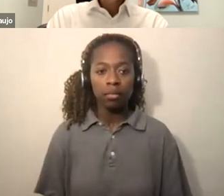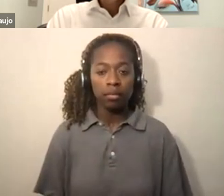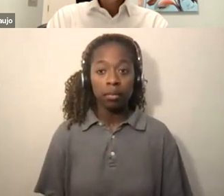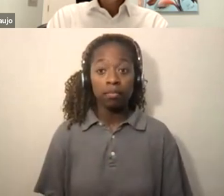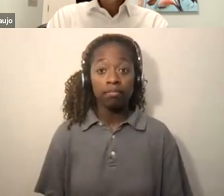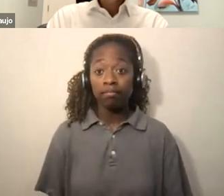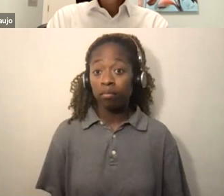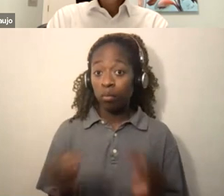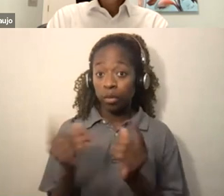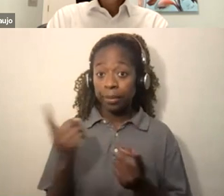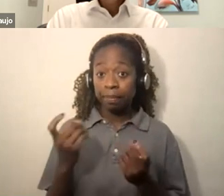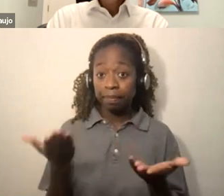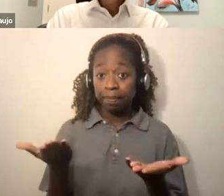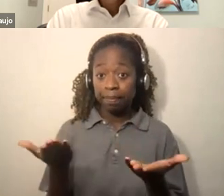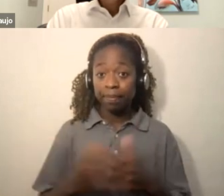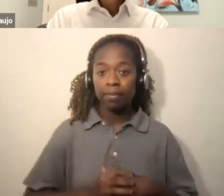any further questions